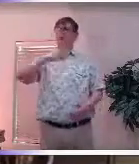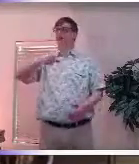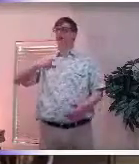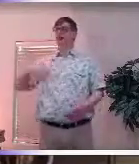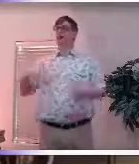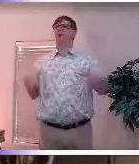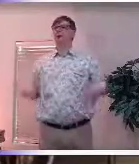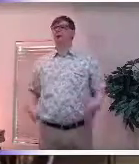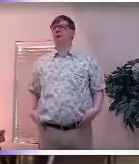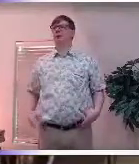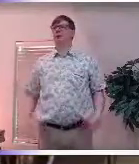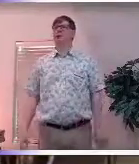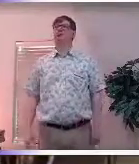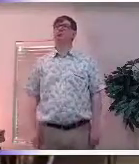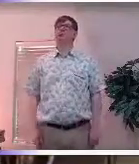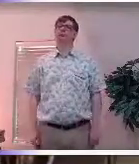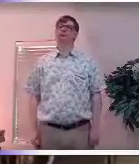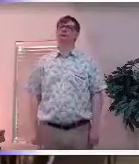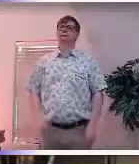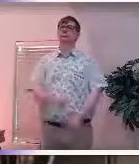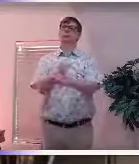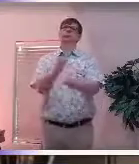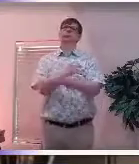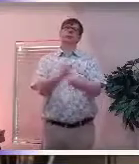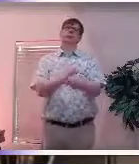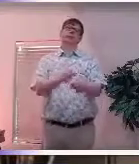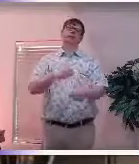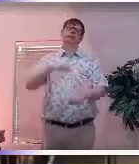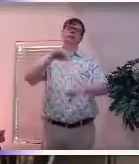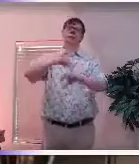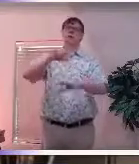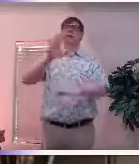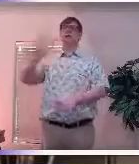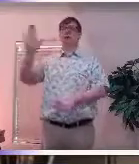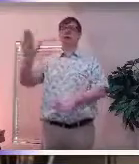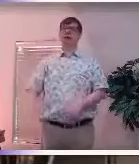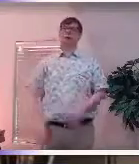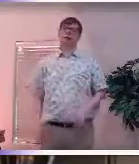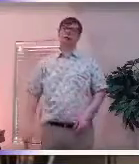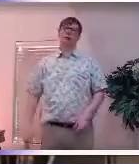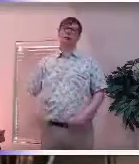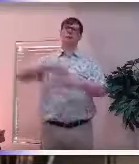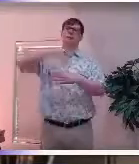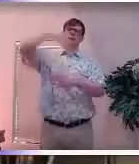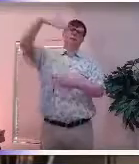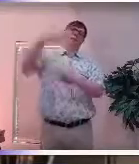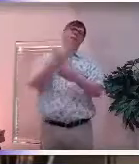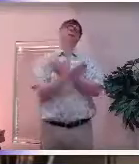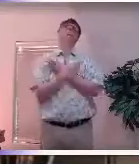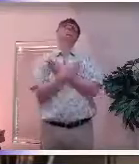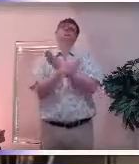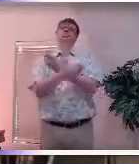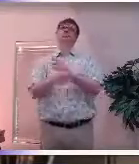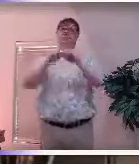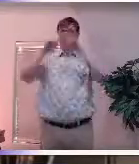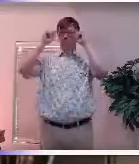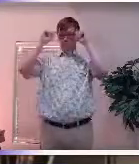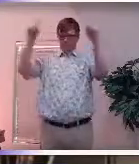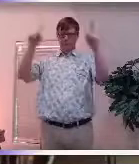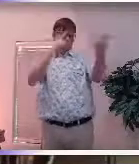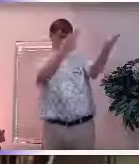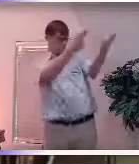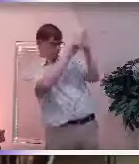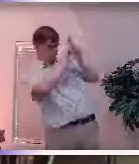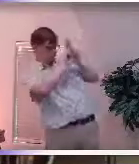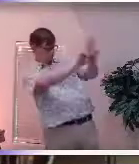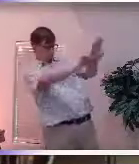Good. Good. We're working in that direction. You know, do we give them our best love and attention, or do we ignore them,